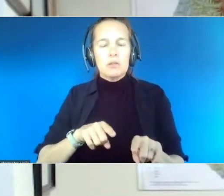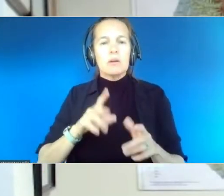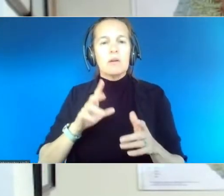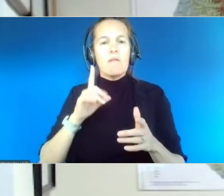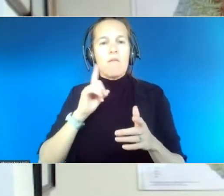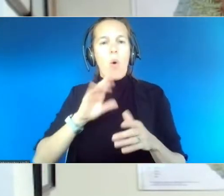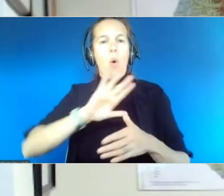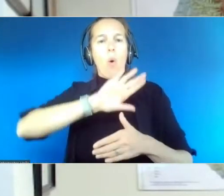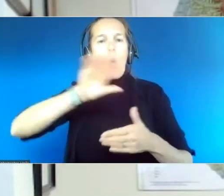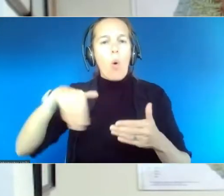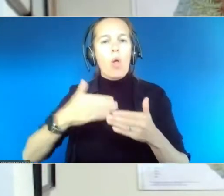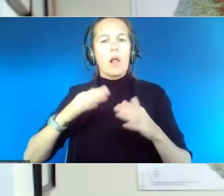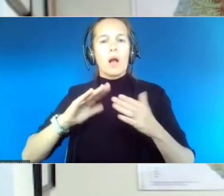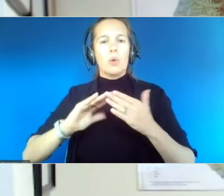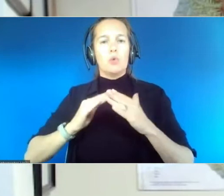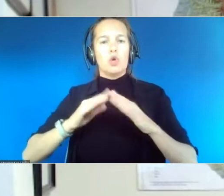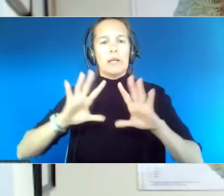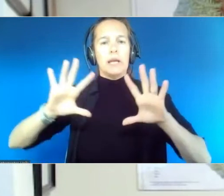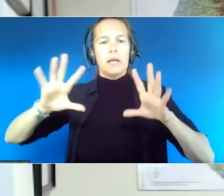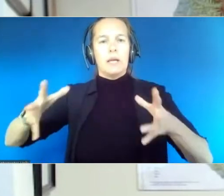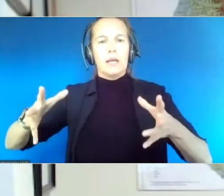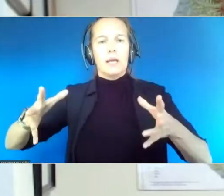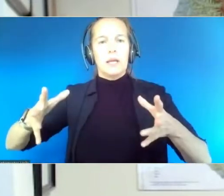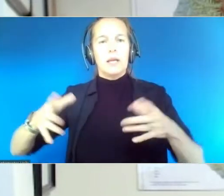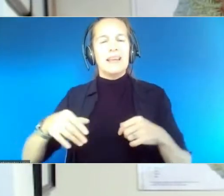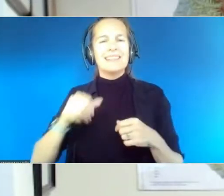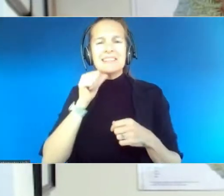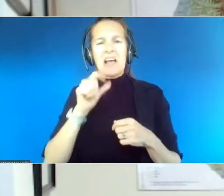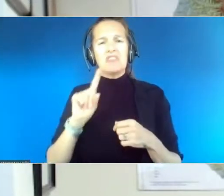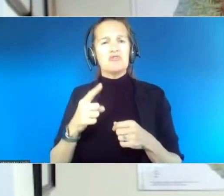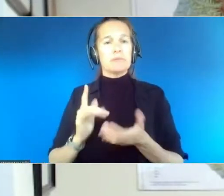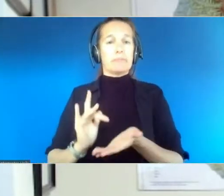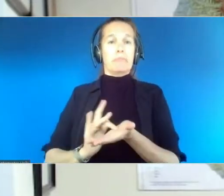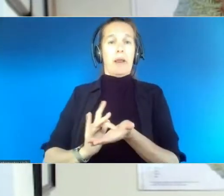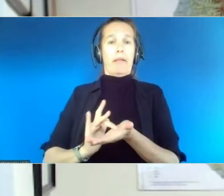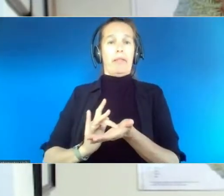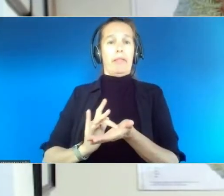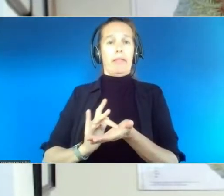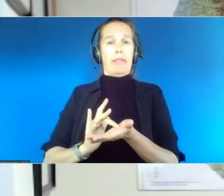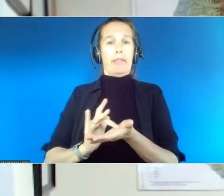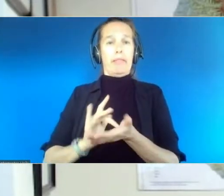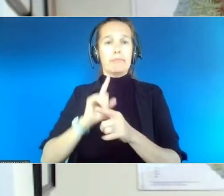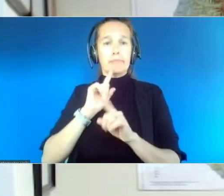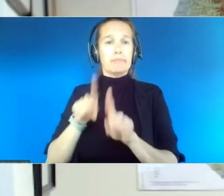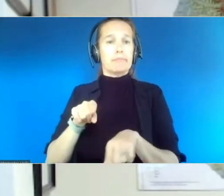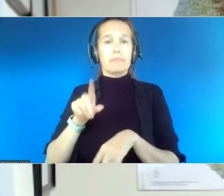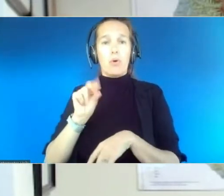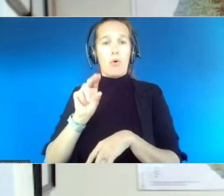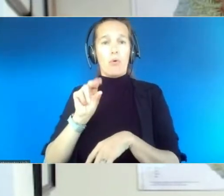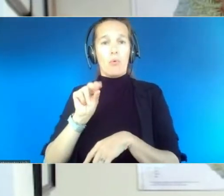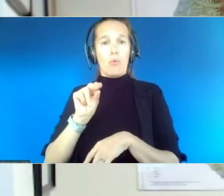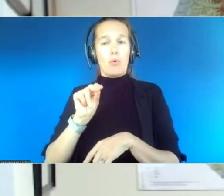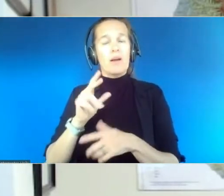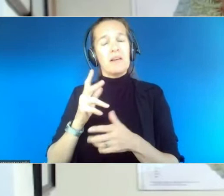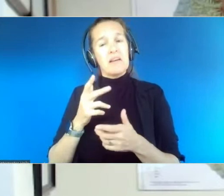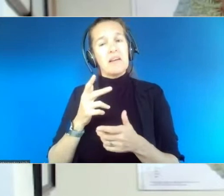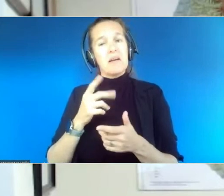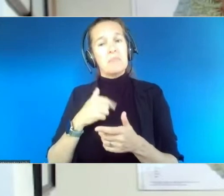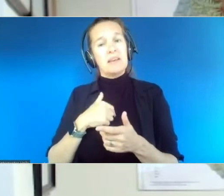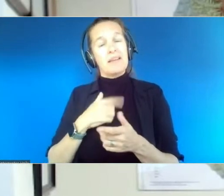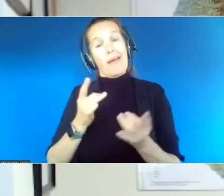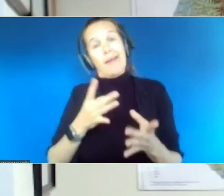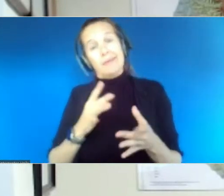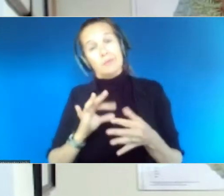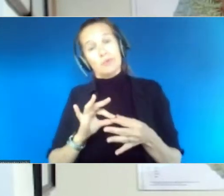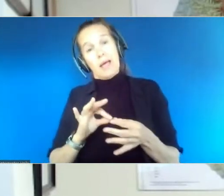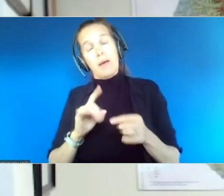And it's more than just medical indications. There is, I hate to say it, but there really is a bit of politics,